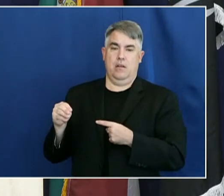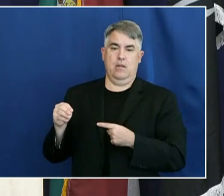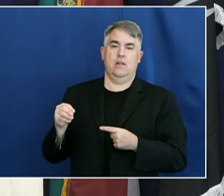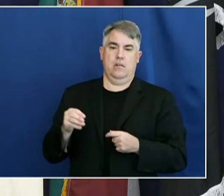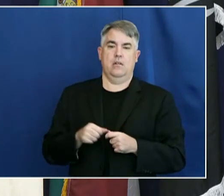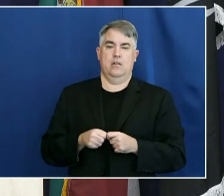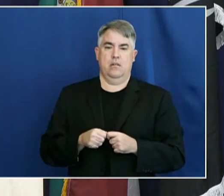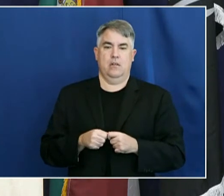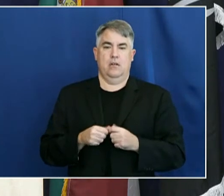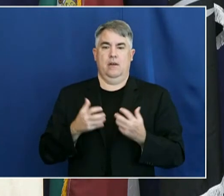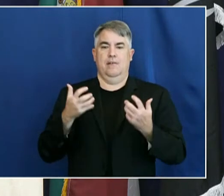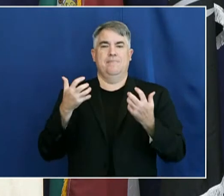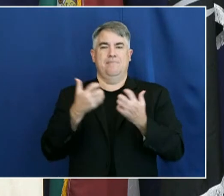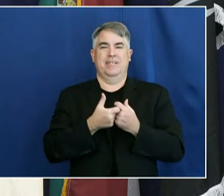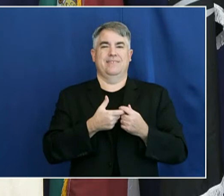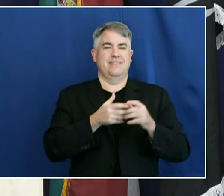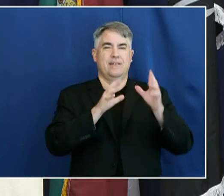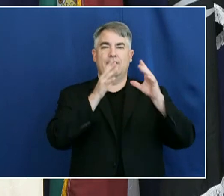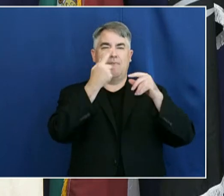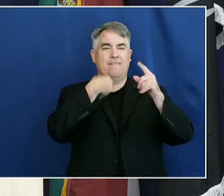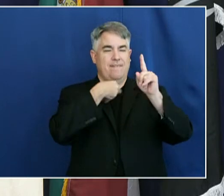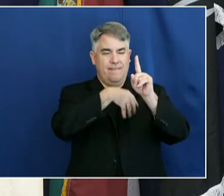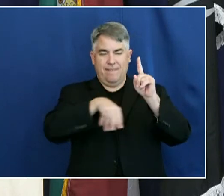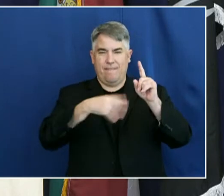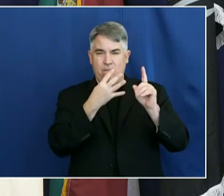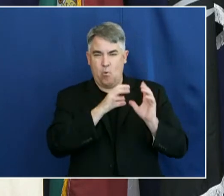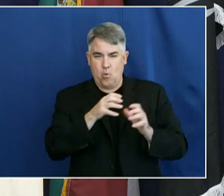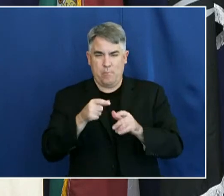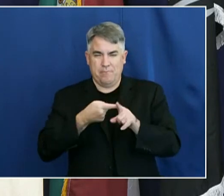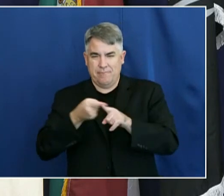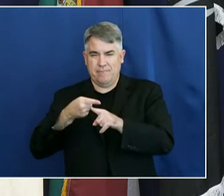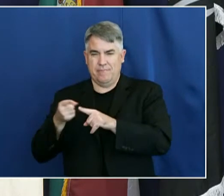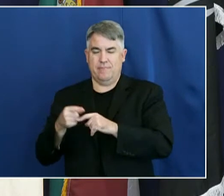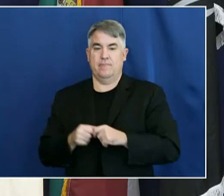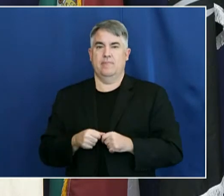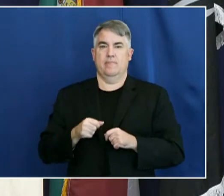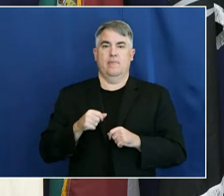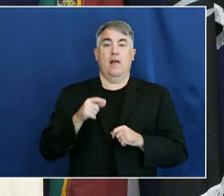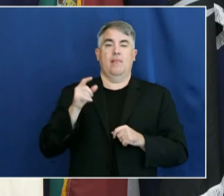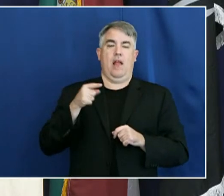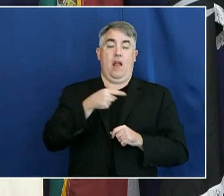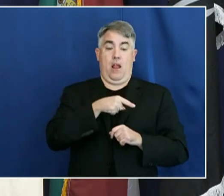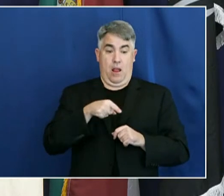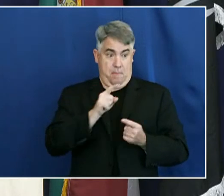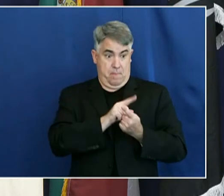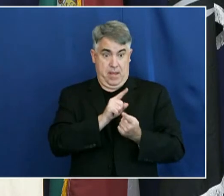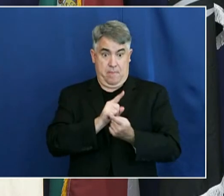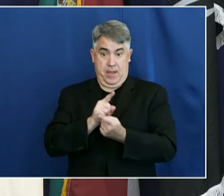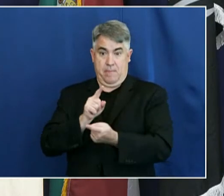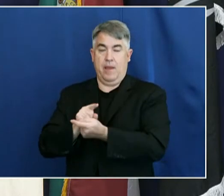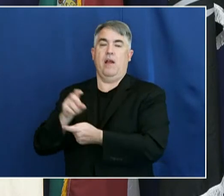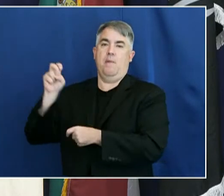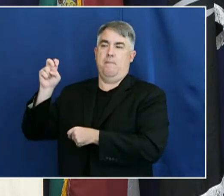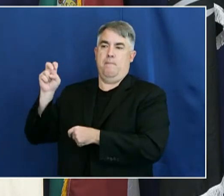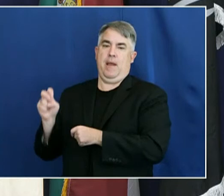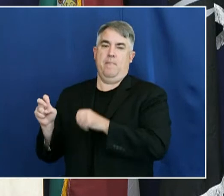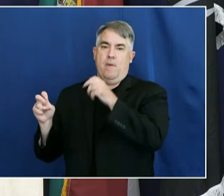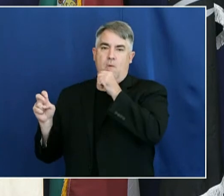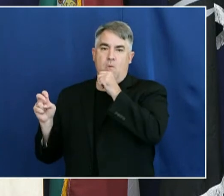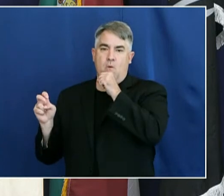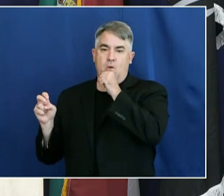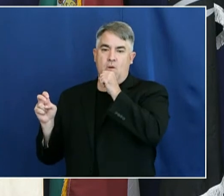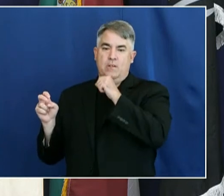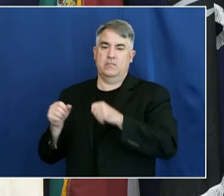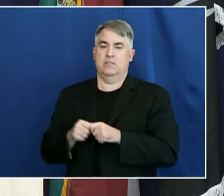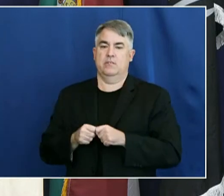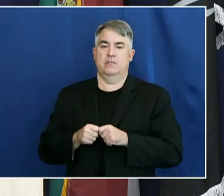quartile, that changes the math for the orange tier. And to go into the orange tier, you would need 2 consecutive weeks with a case rate of